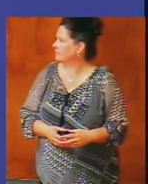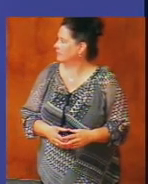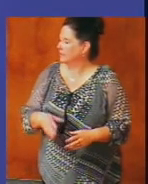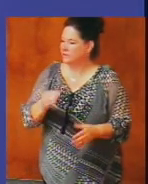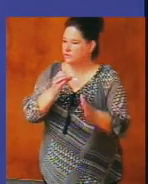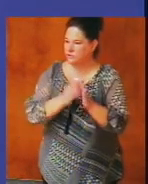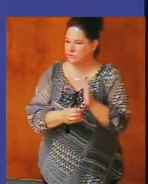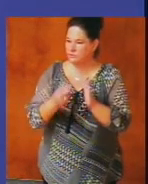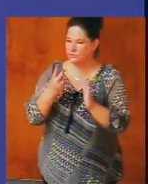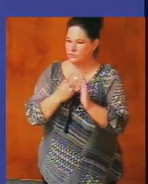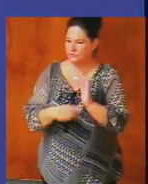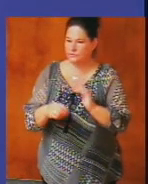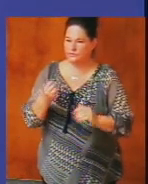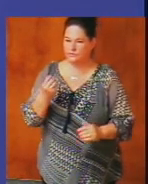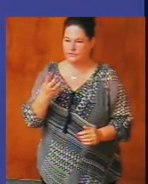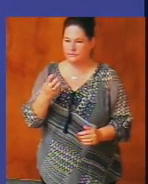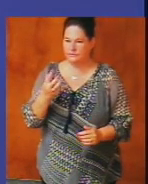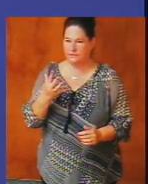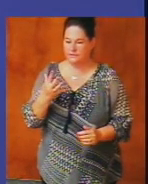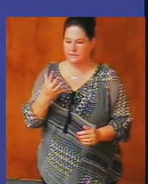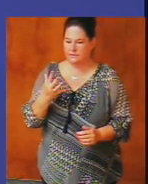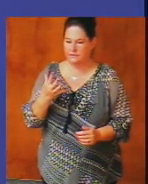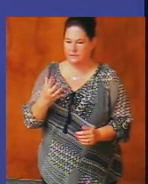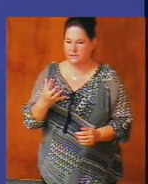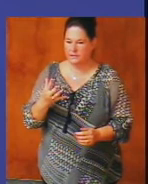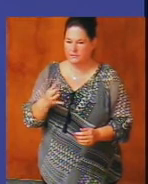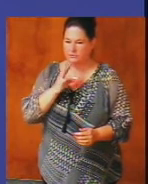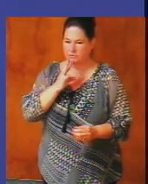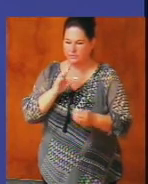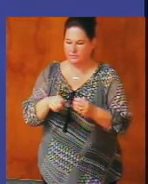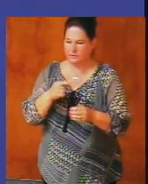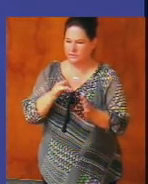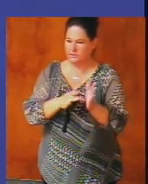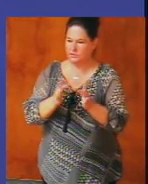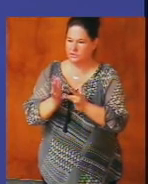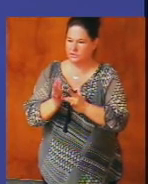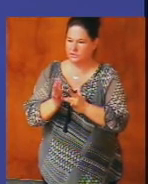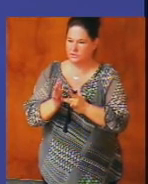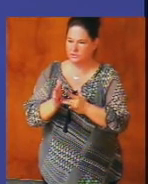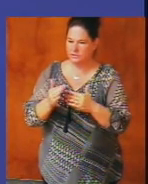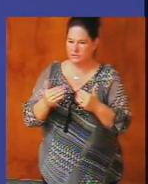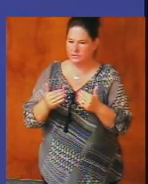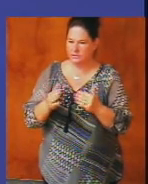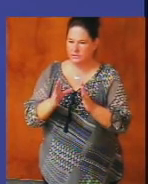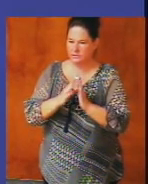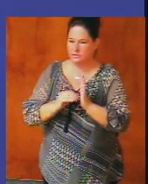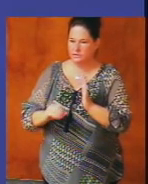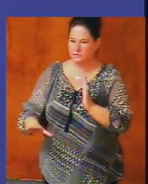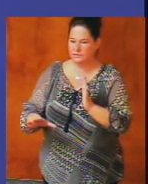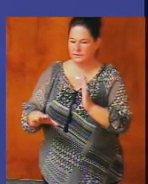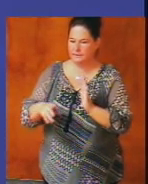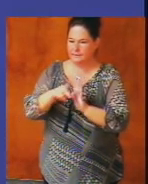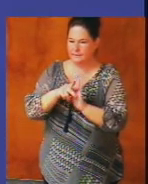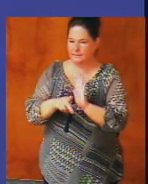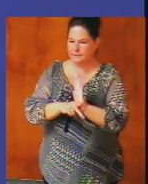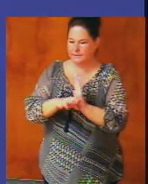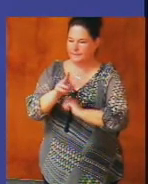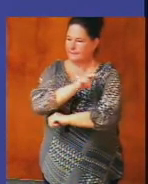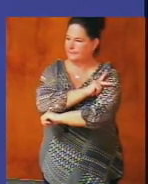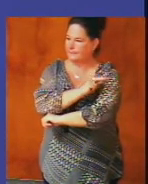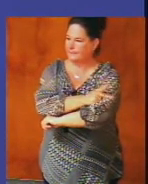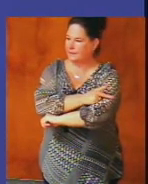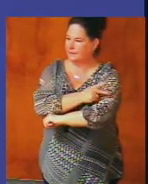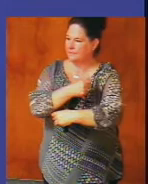And in chapter 2, verse 15, he talks about Jesus having disarmed principalities and powers. He made a